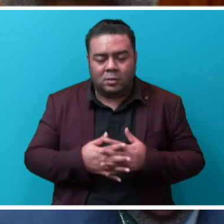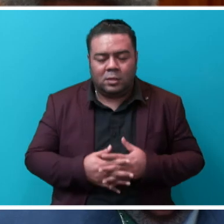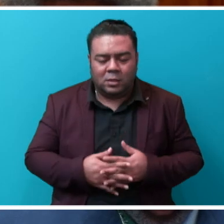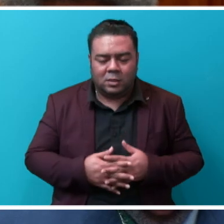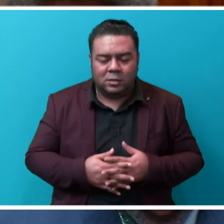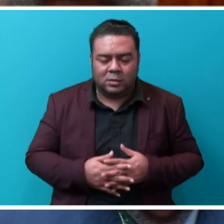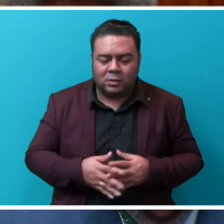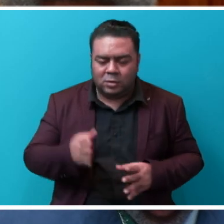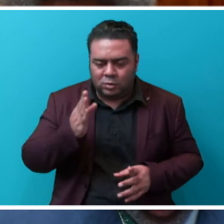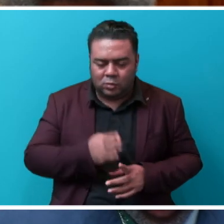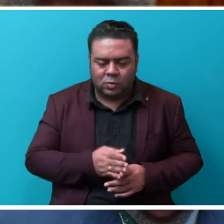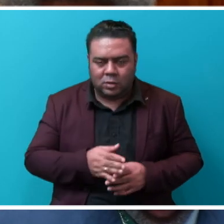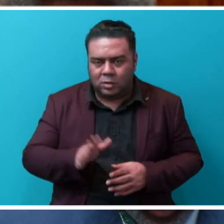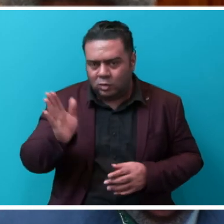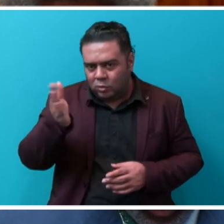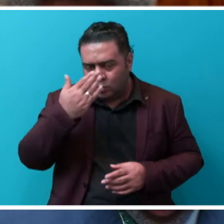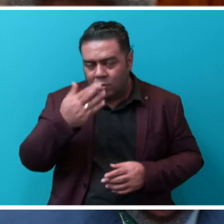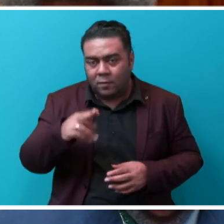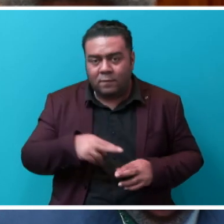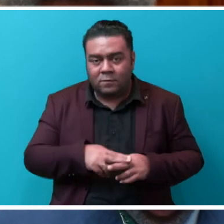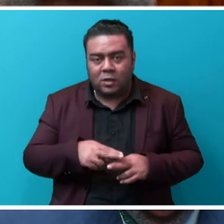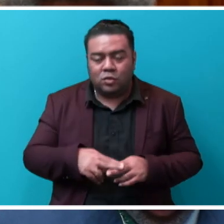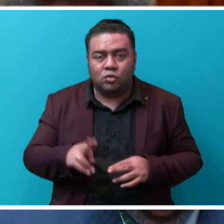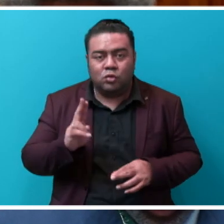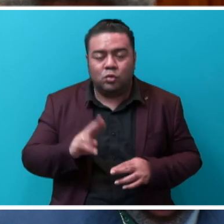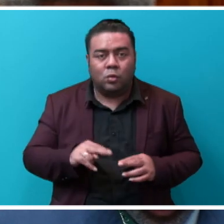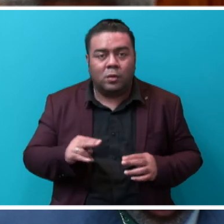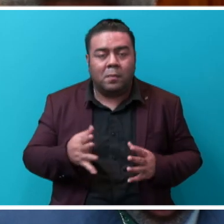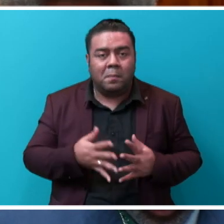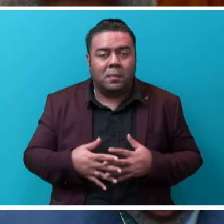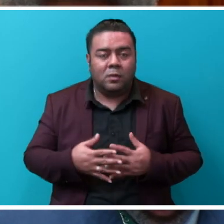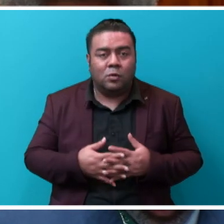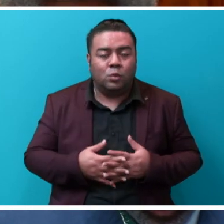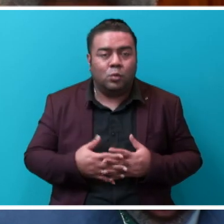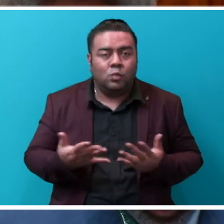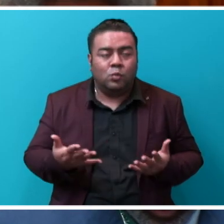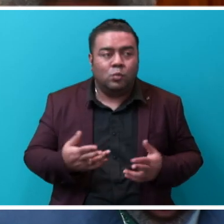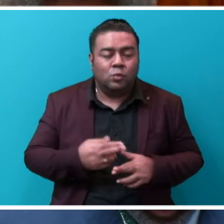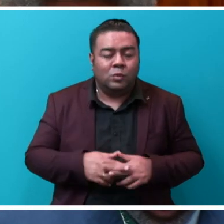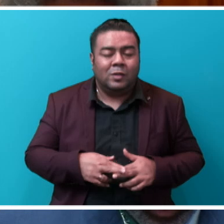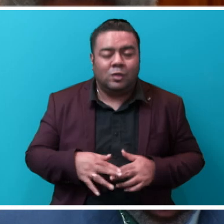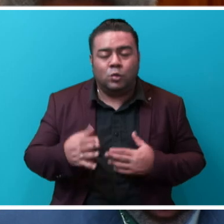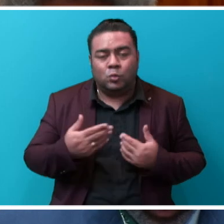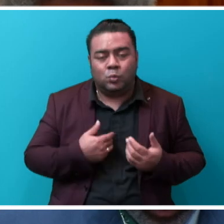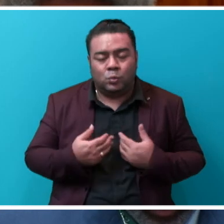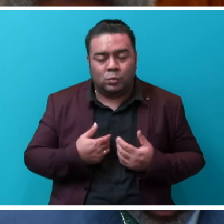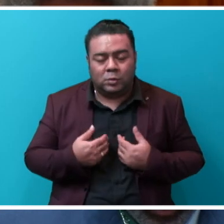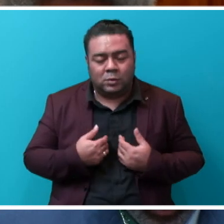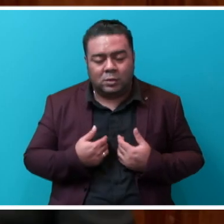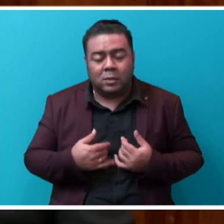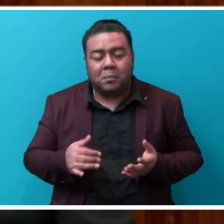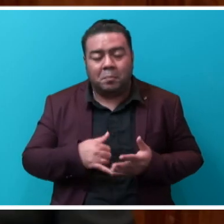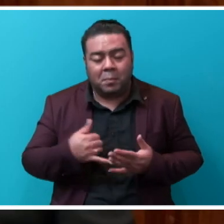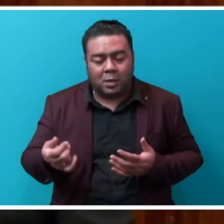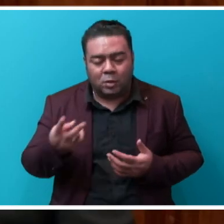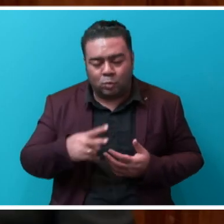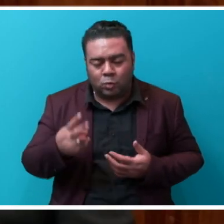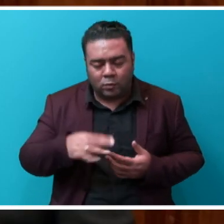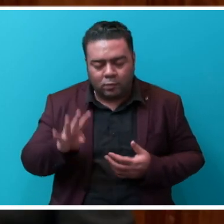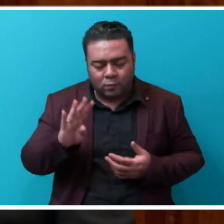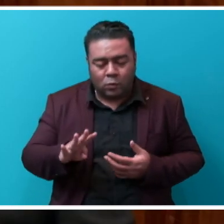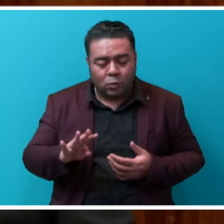outcome of the Fiji North America Business Mission to Canada and the US in May 2024, which